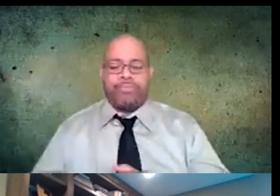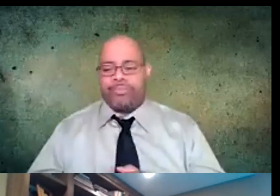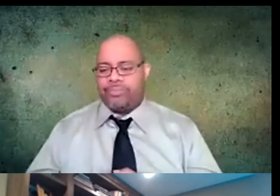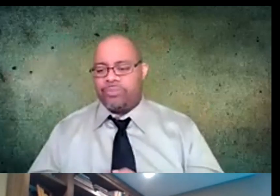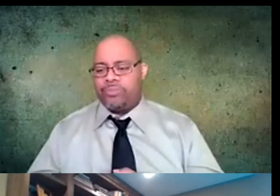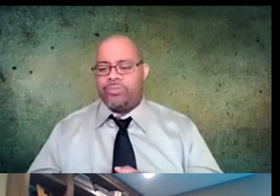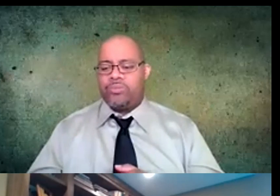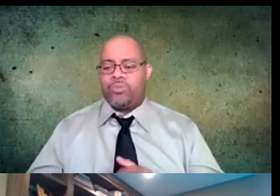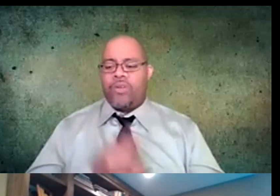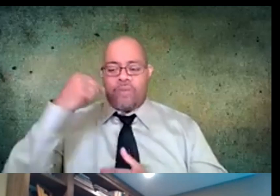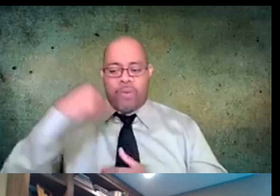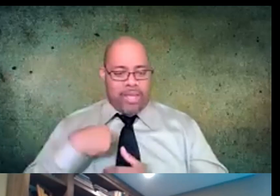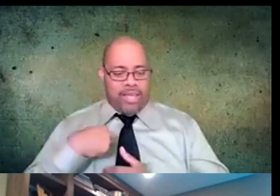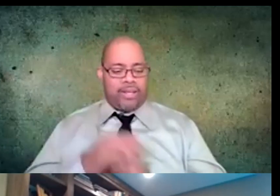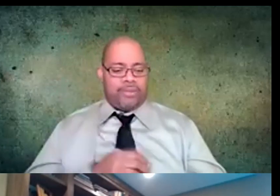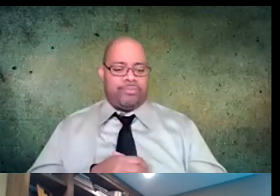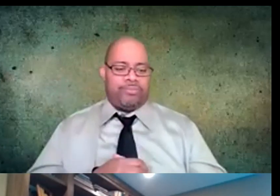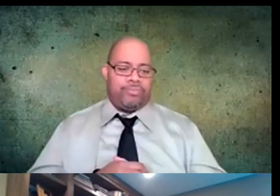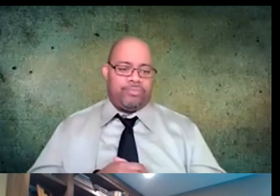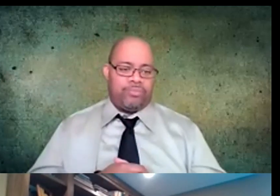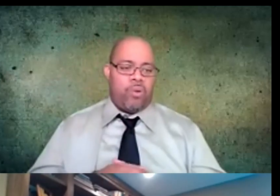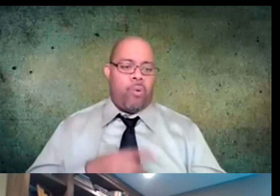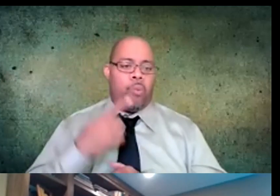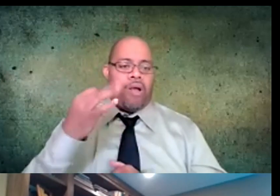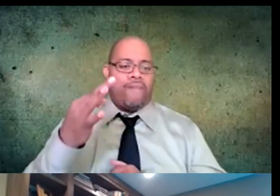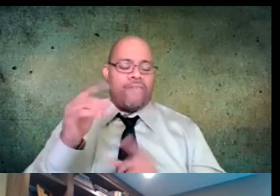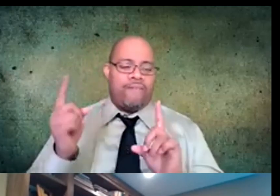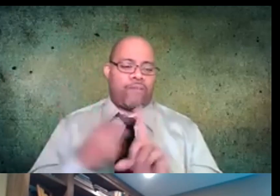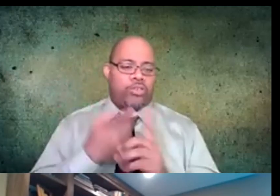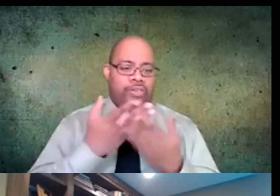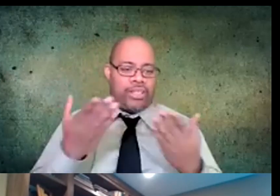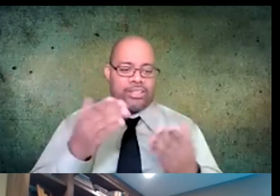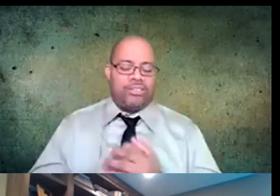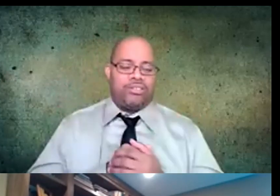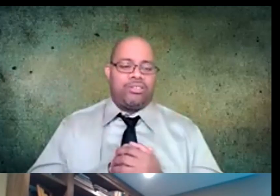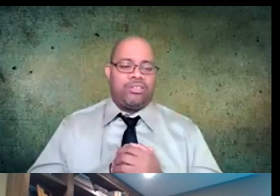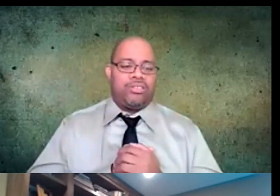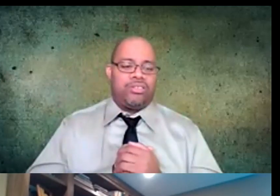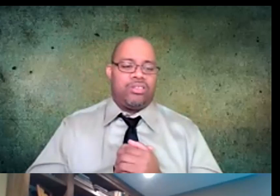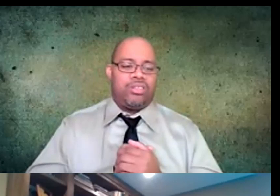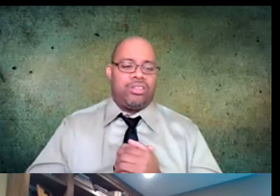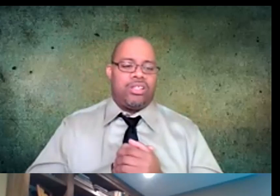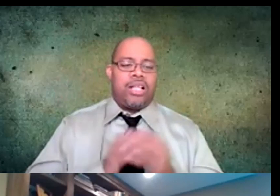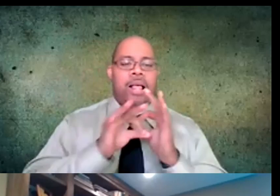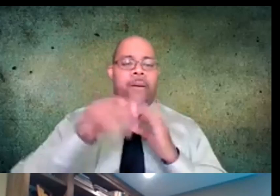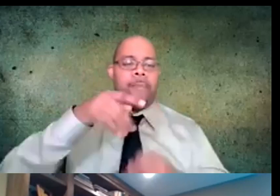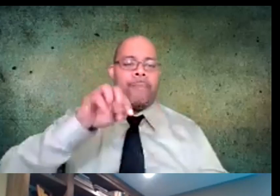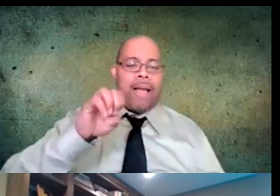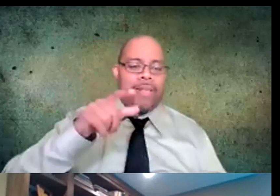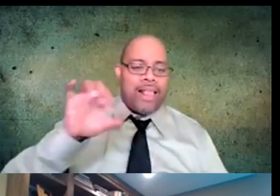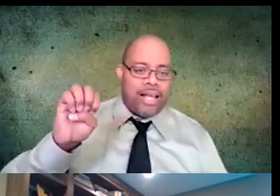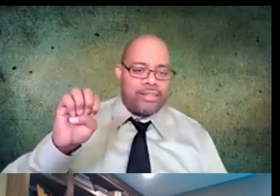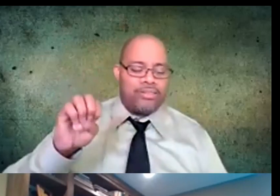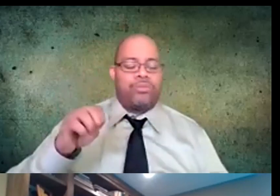So for me, the first thing is the pipeline. We